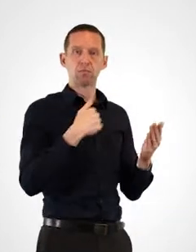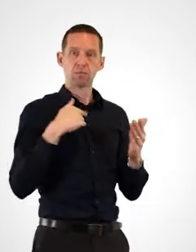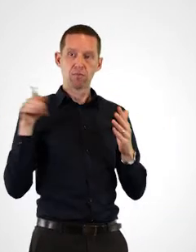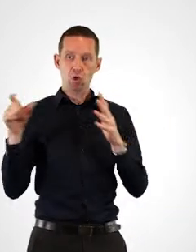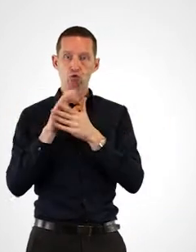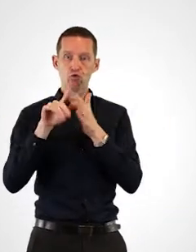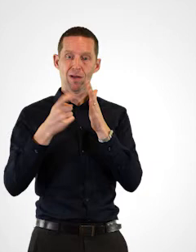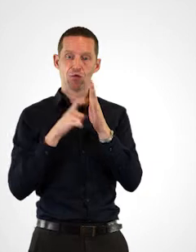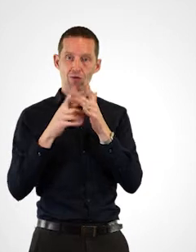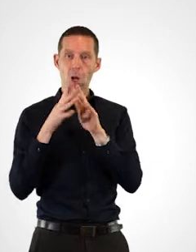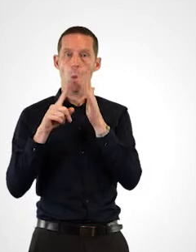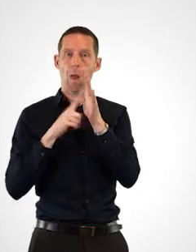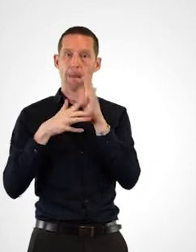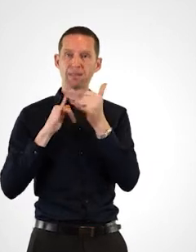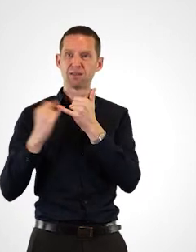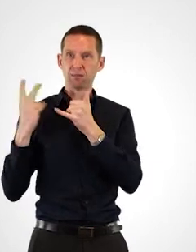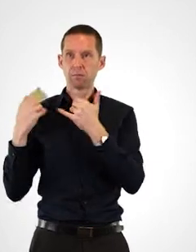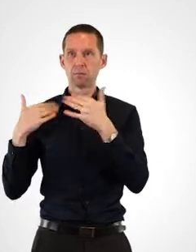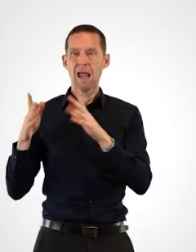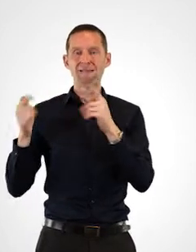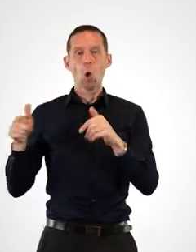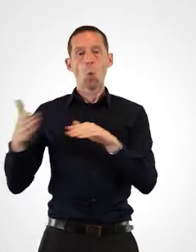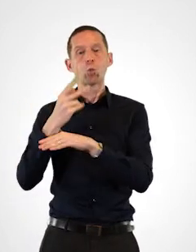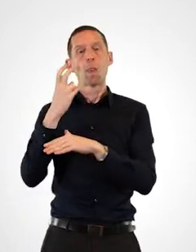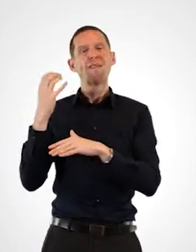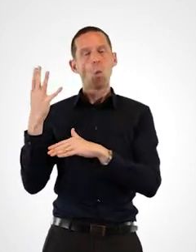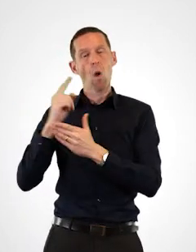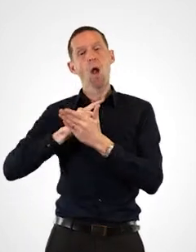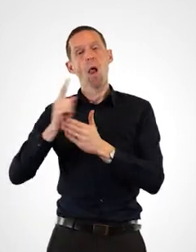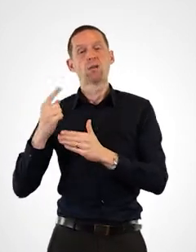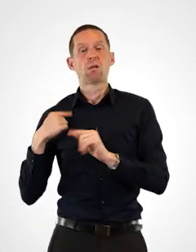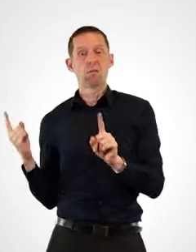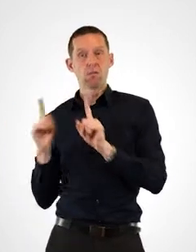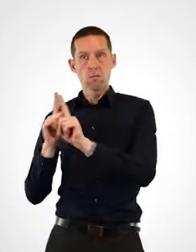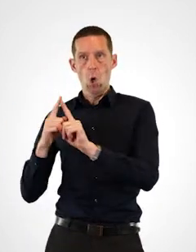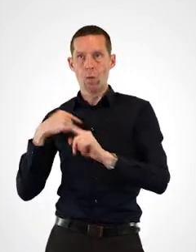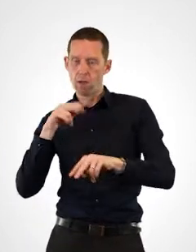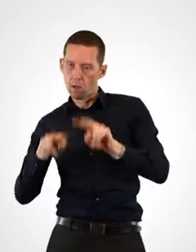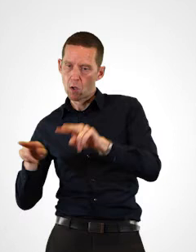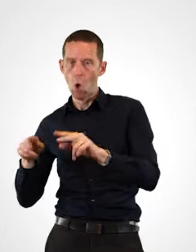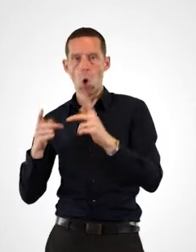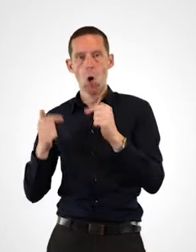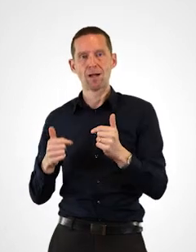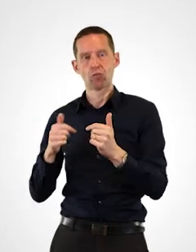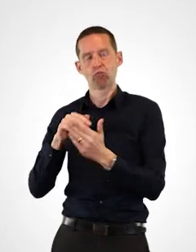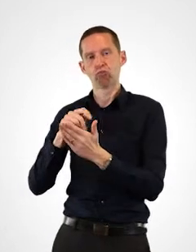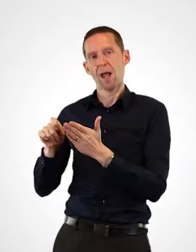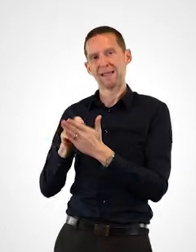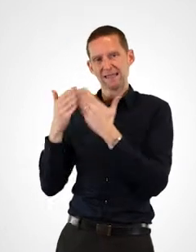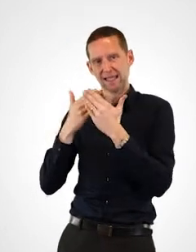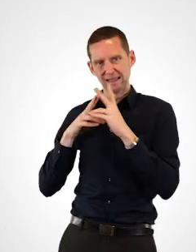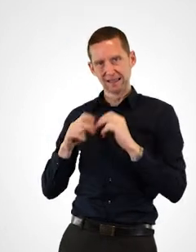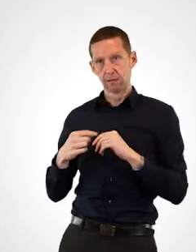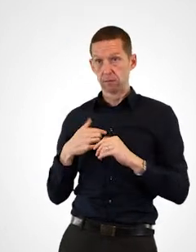on following up on the work that she'd done in 2004. We went to look specifically at studies of early writing. And again, isn't it